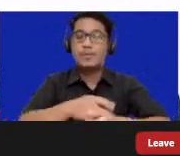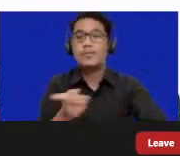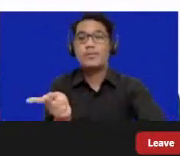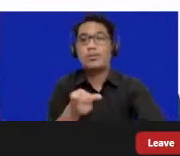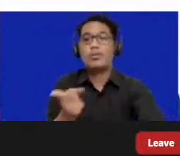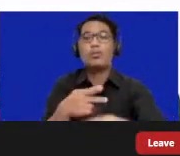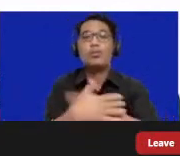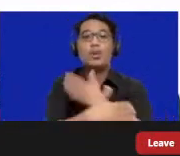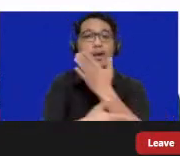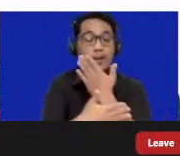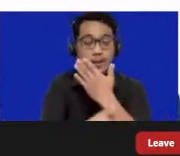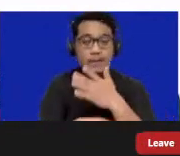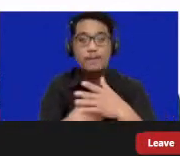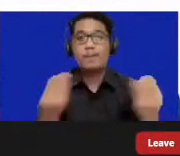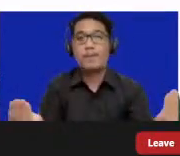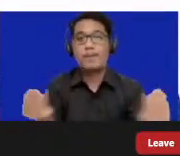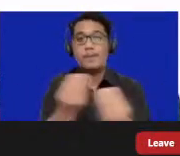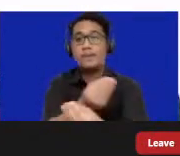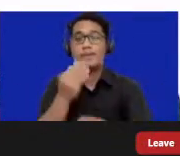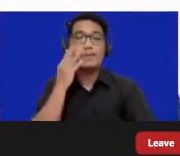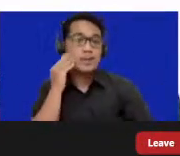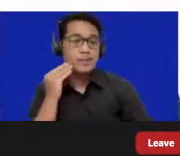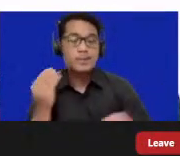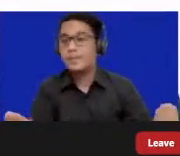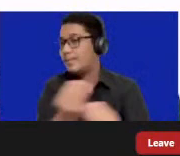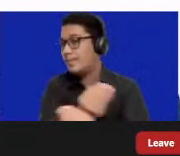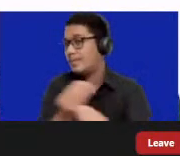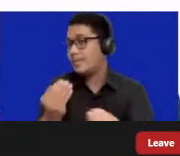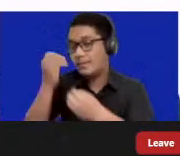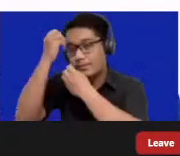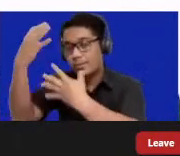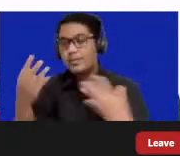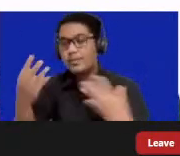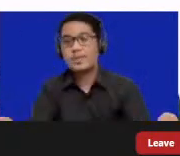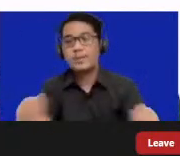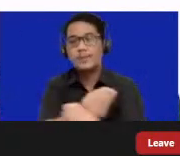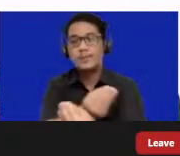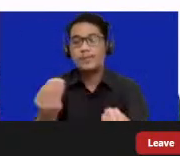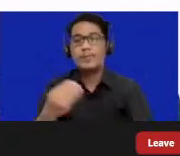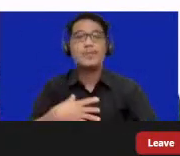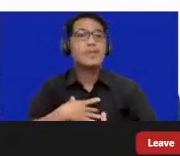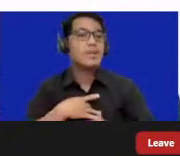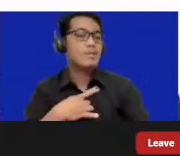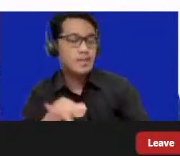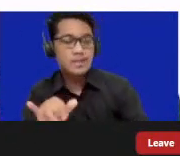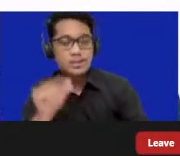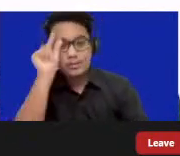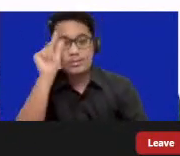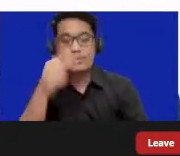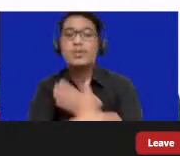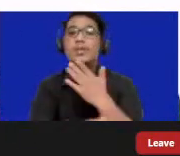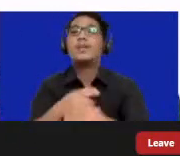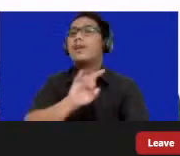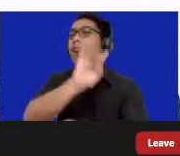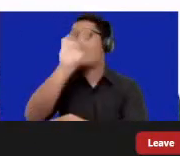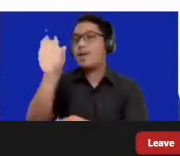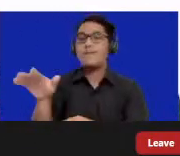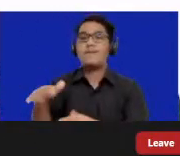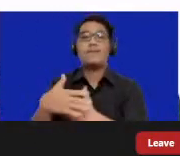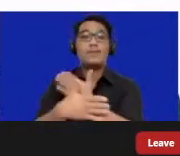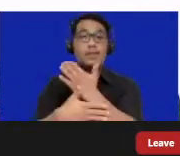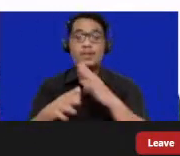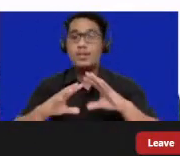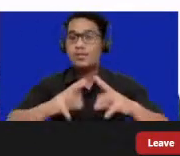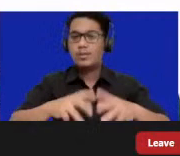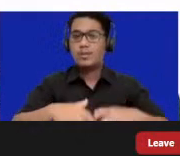be really, really interesting. And I think you strike the really good point when if the world is already opening up and there's no